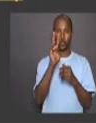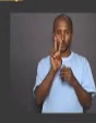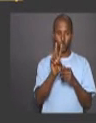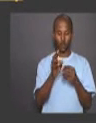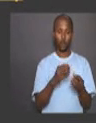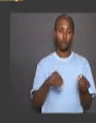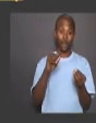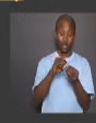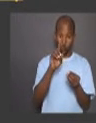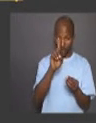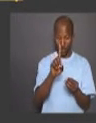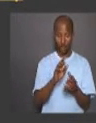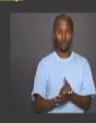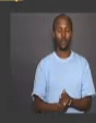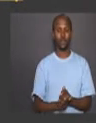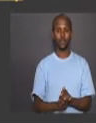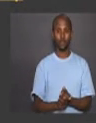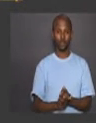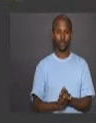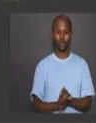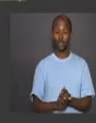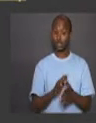over 2 plus 1.